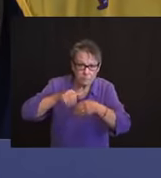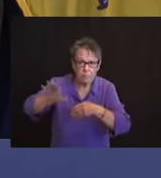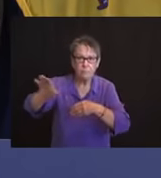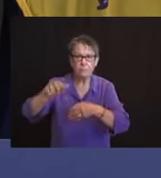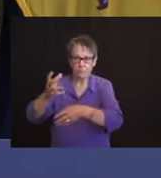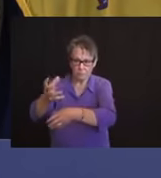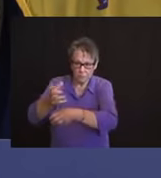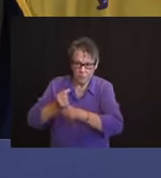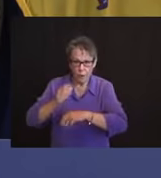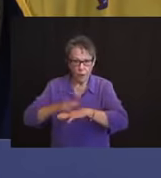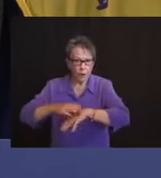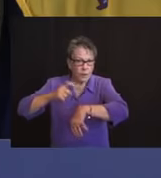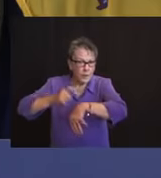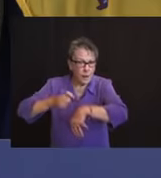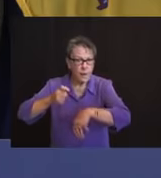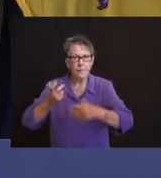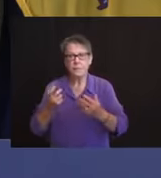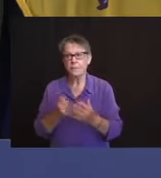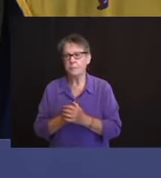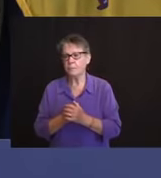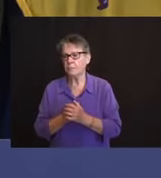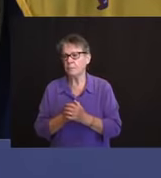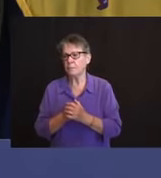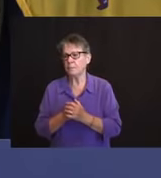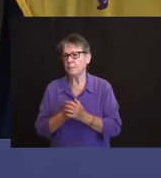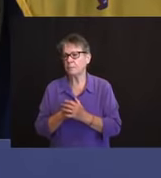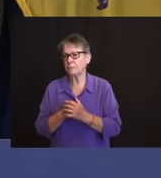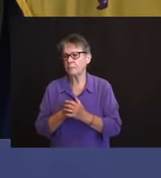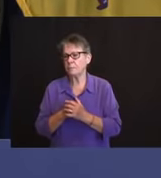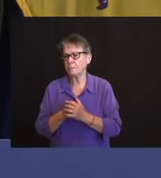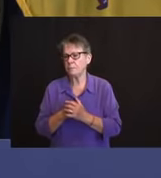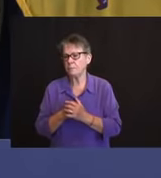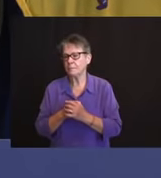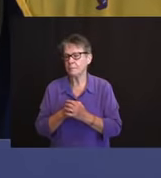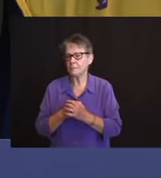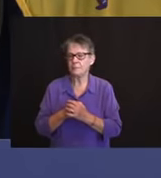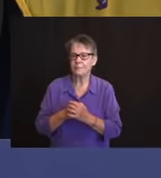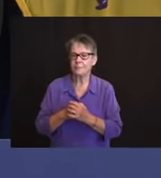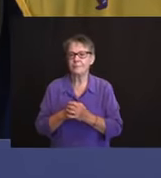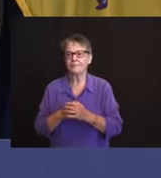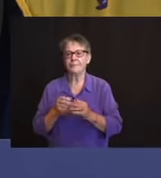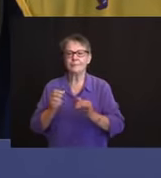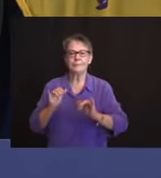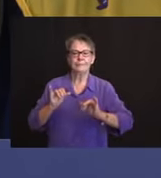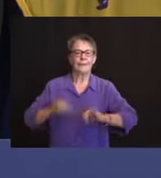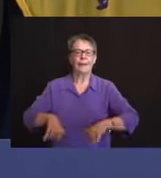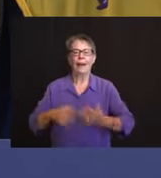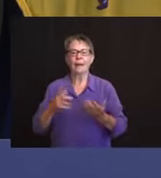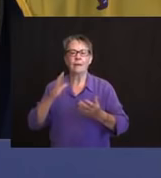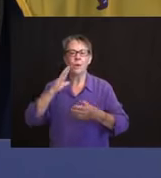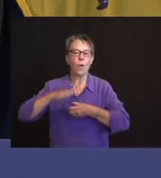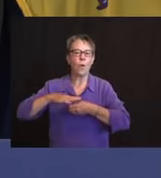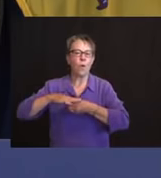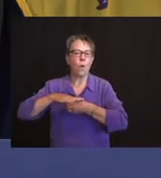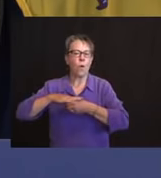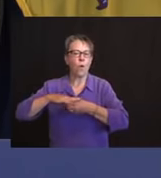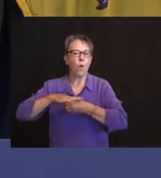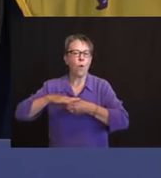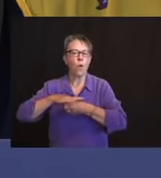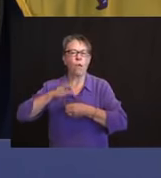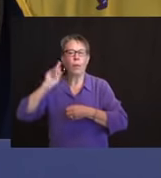narrative that is sort of developed around vote by mail, which I think far exceeds the actual reality of what